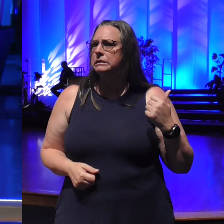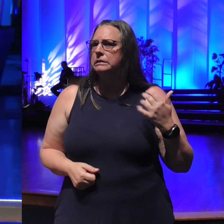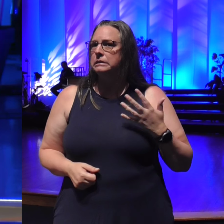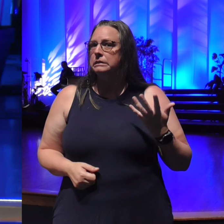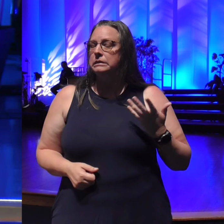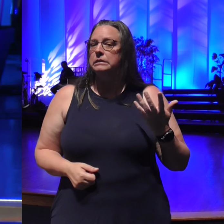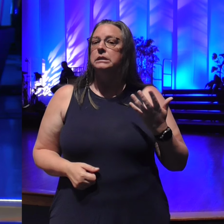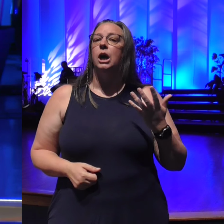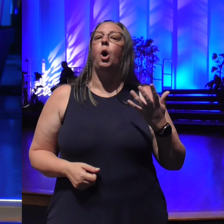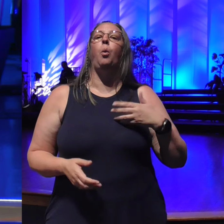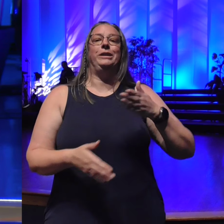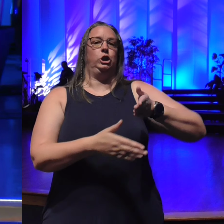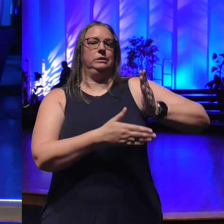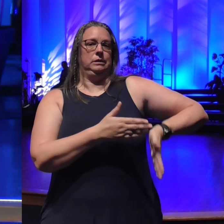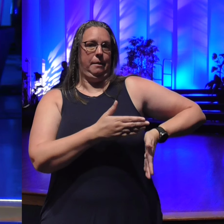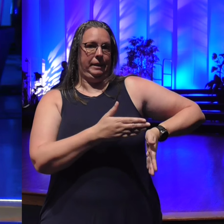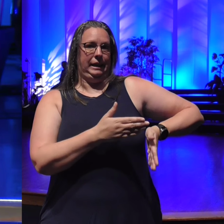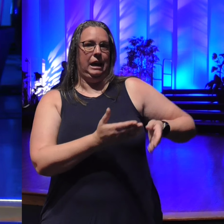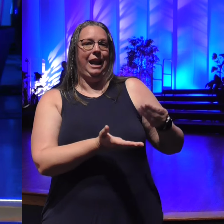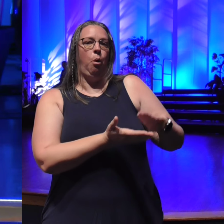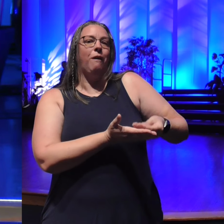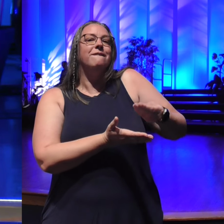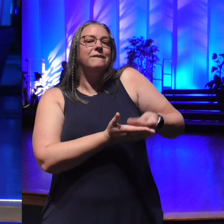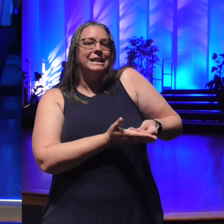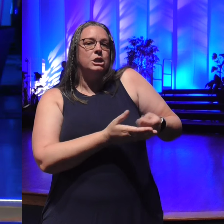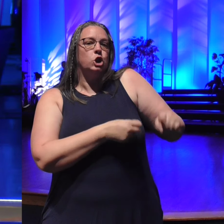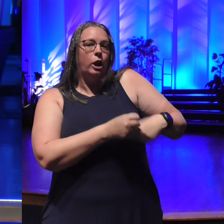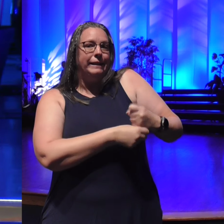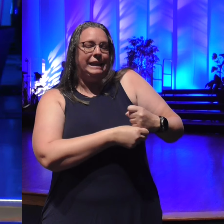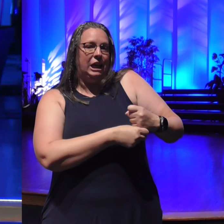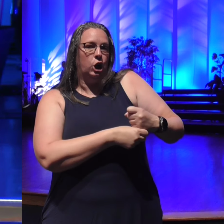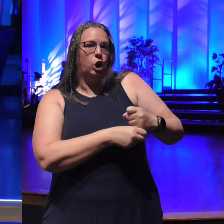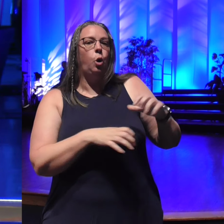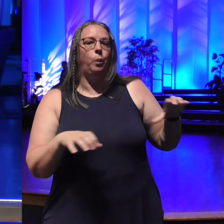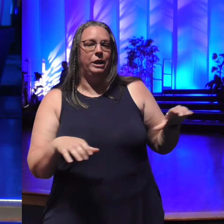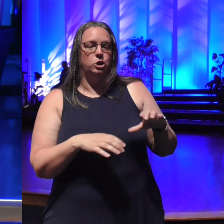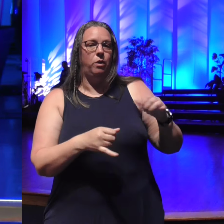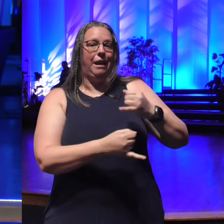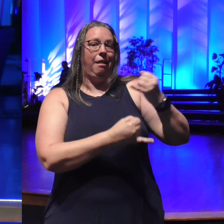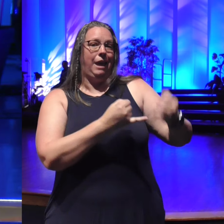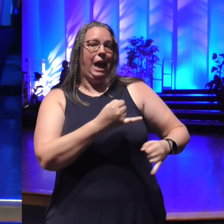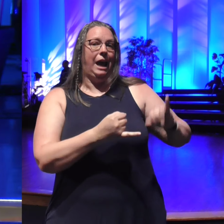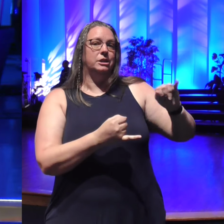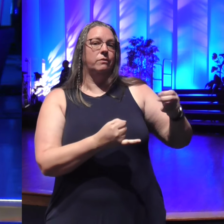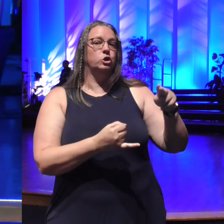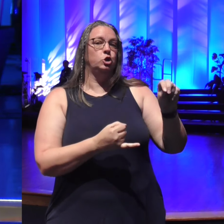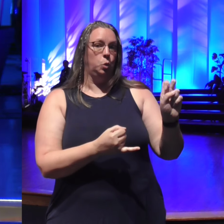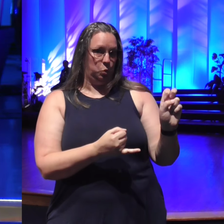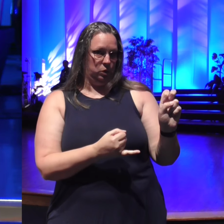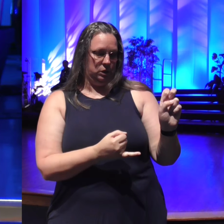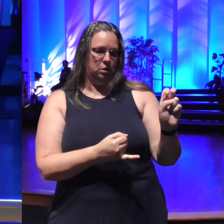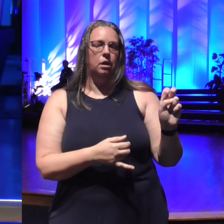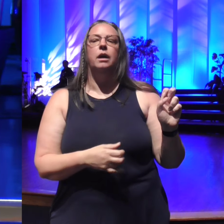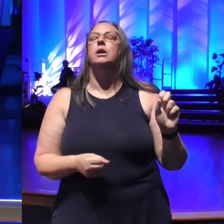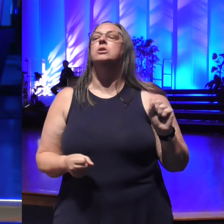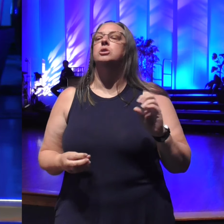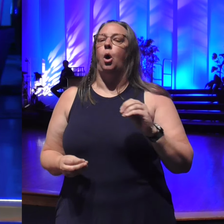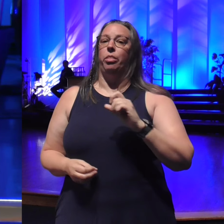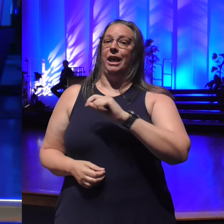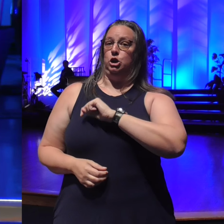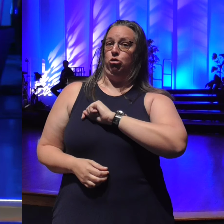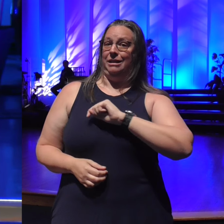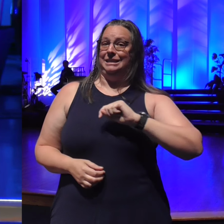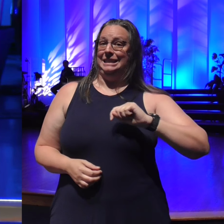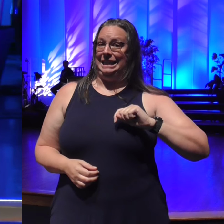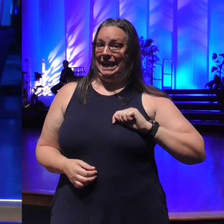We've just completed a fiscal year because we do that at the end of June. And the trustees that